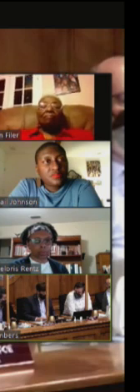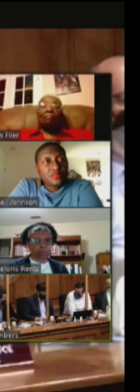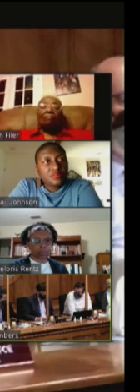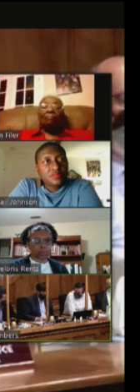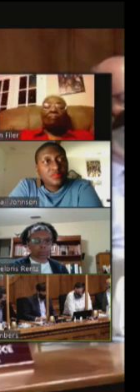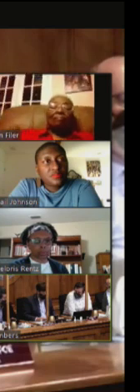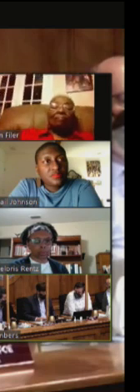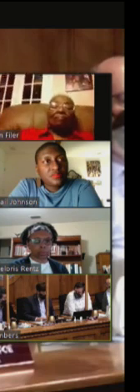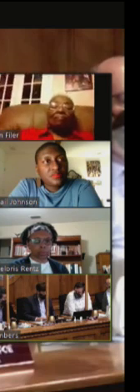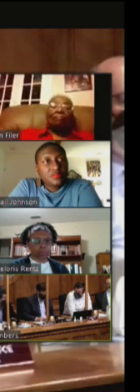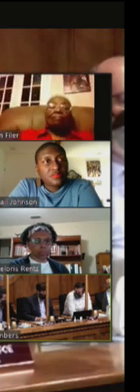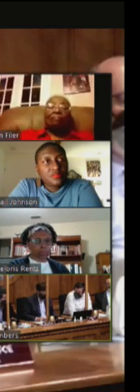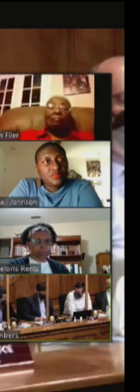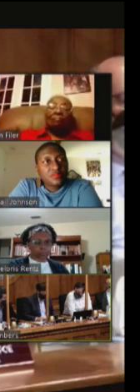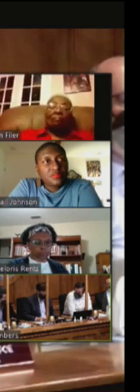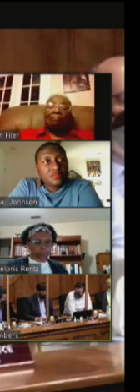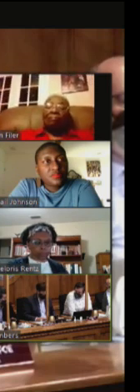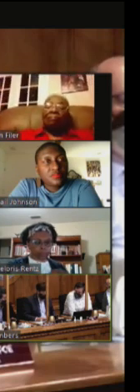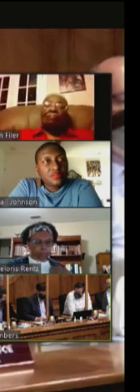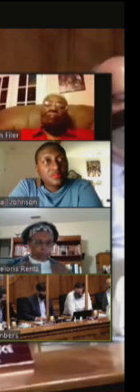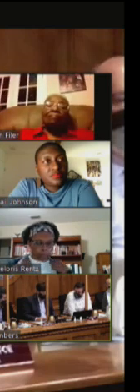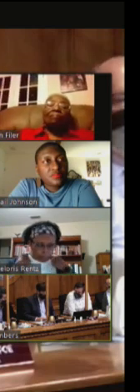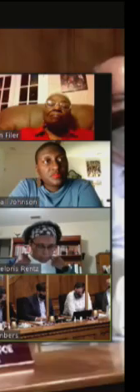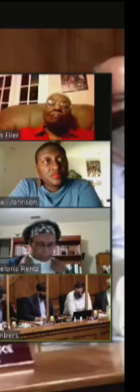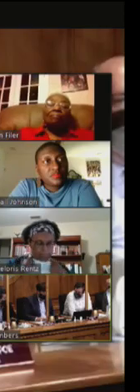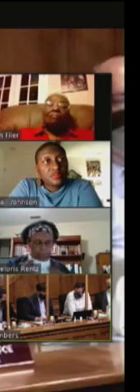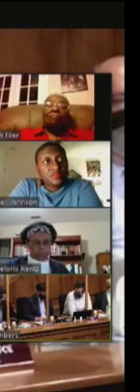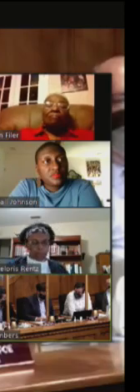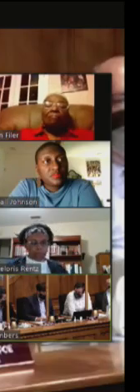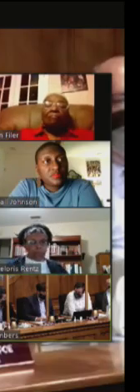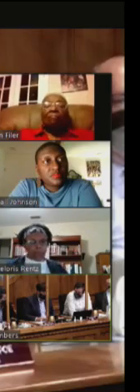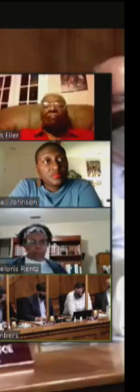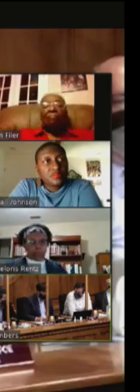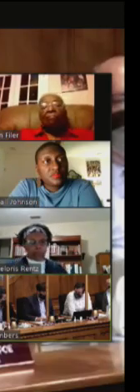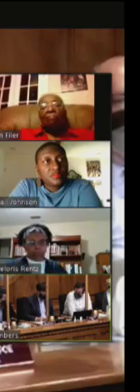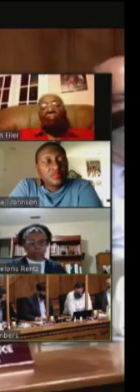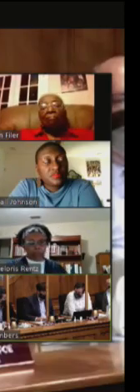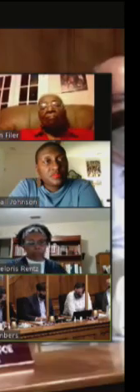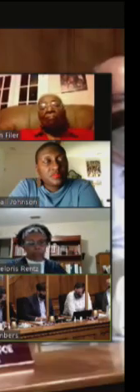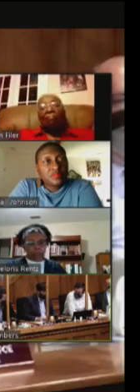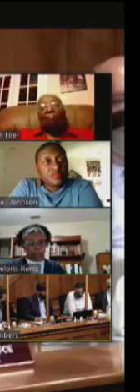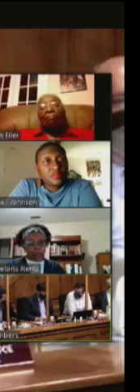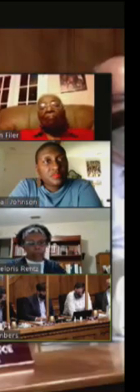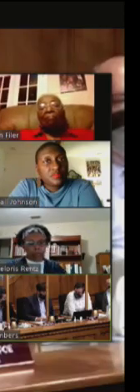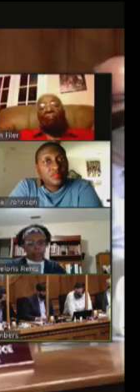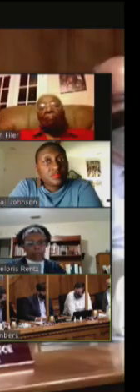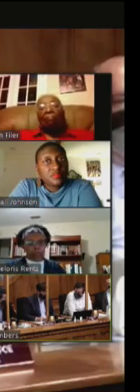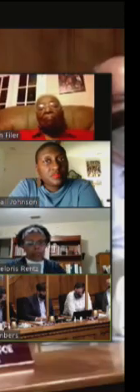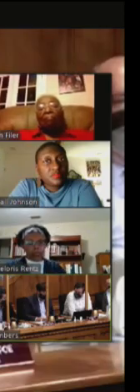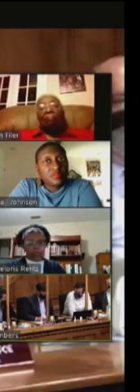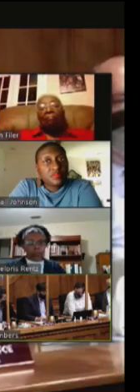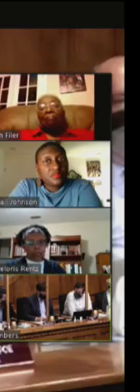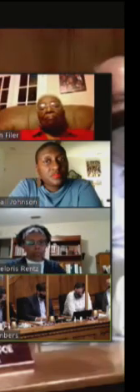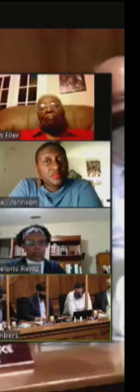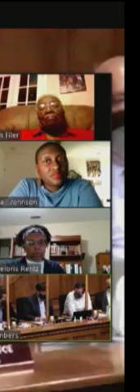in Galveston, Texas, and informed the enslaved people that the Civil War had ended and slavery had been abolished.